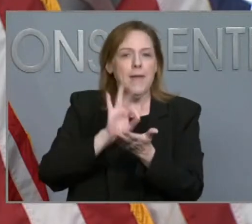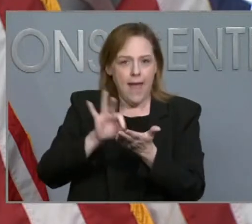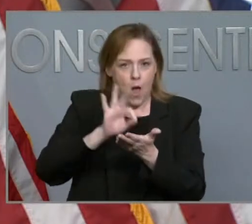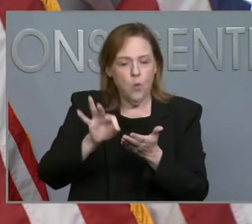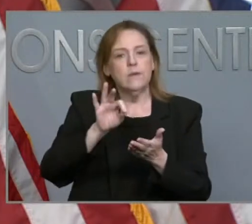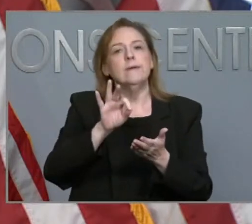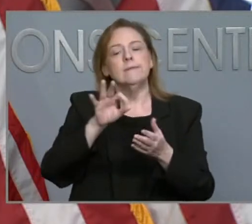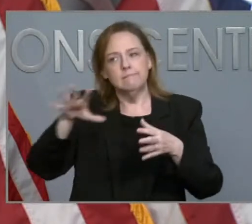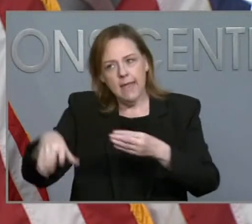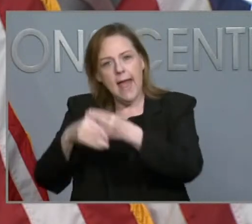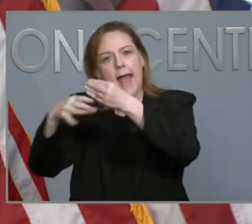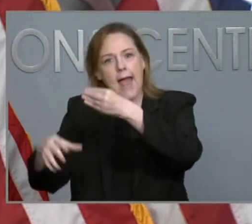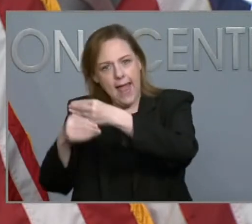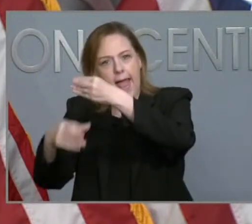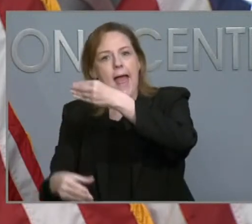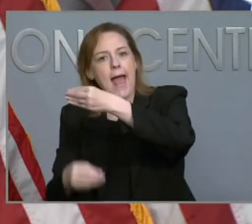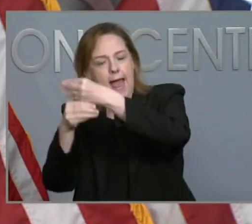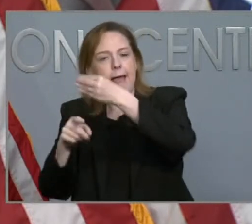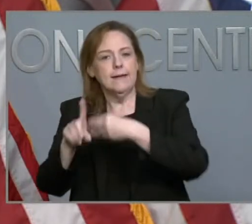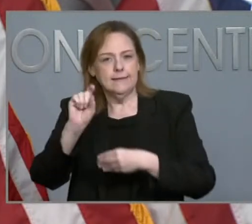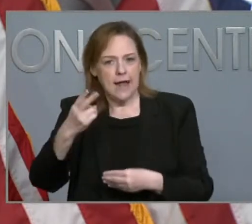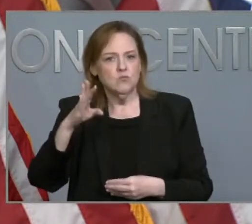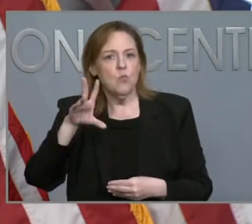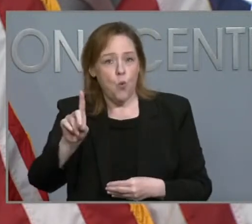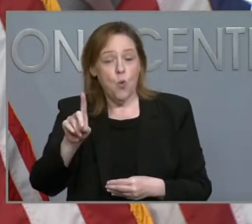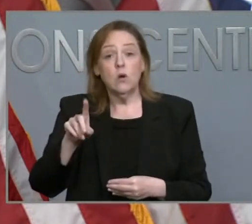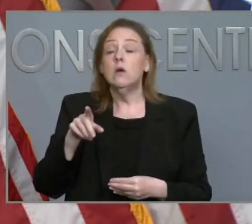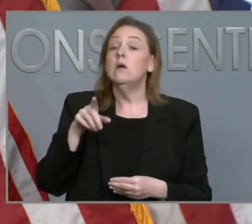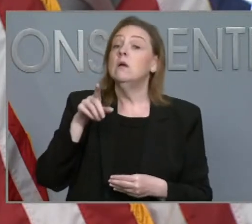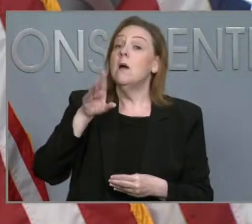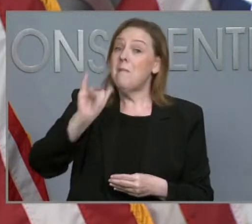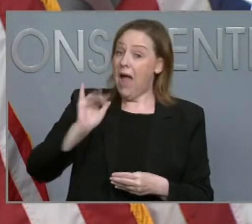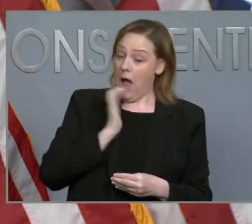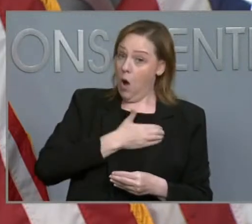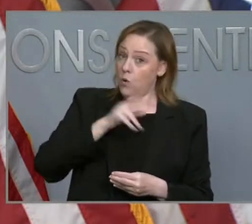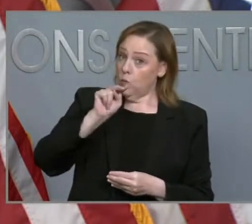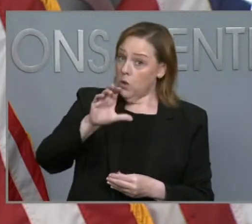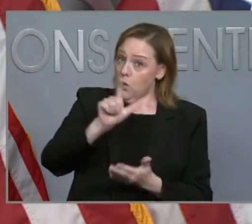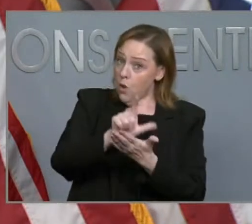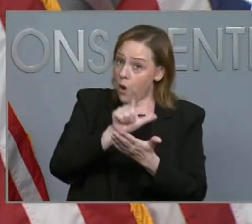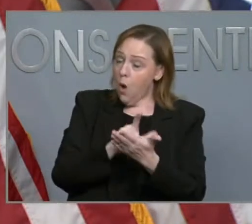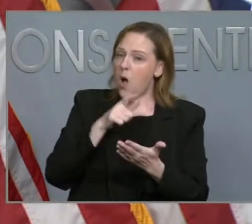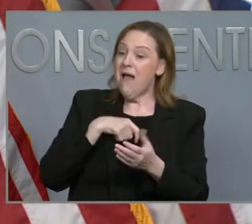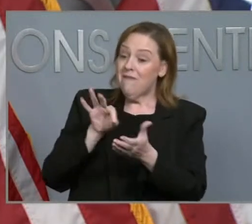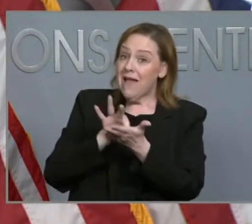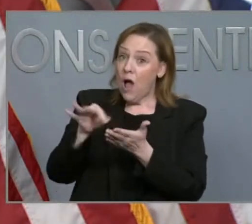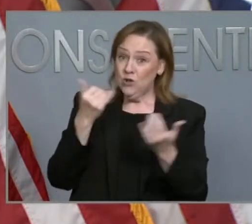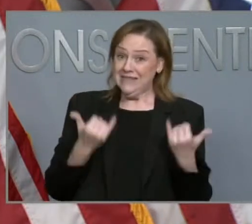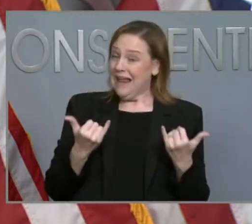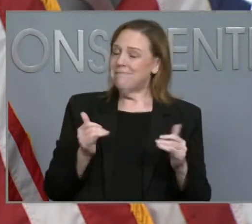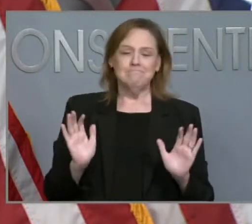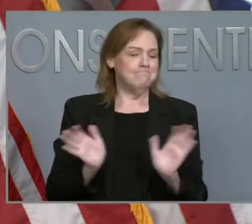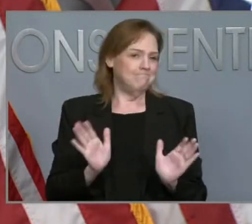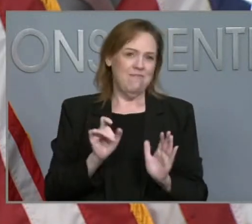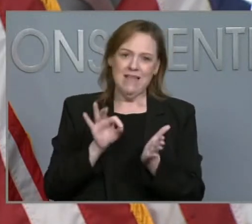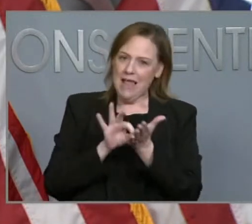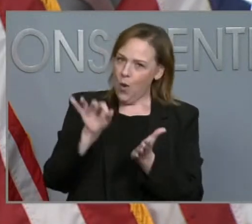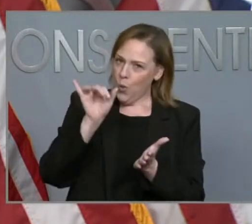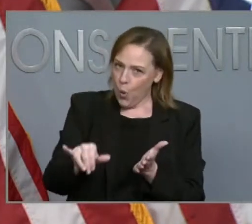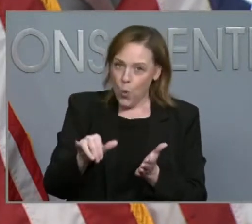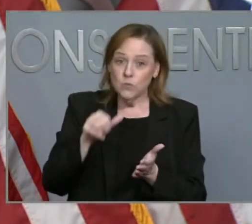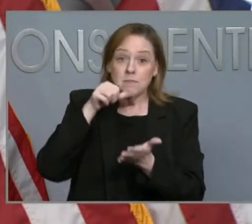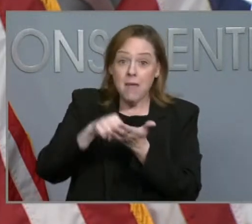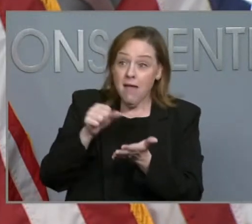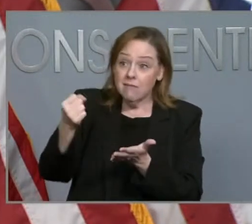are required to be counted after Election Day by law, and North Carolina's election officials will